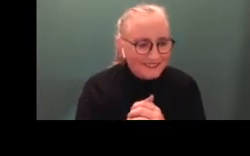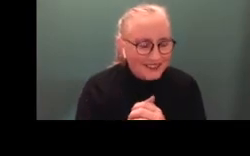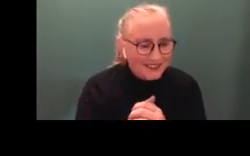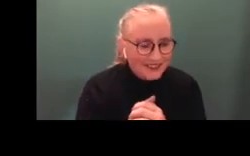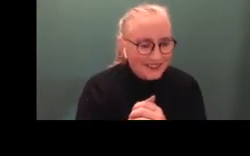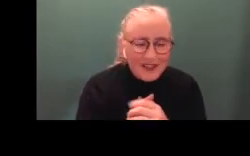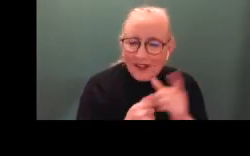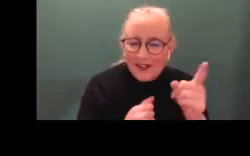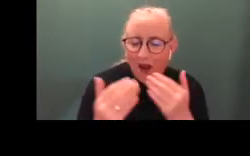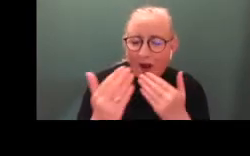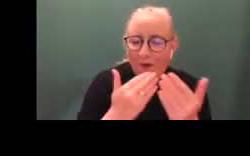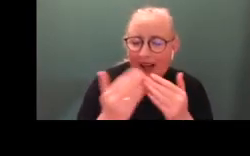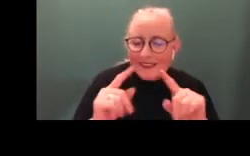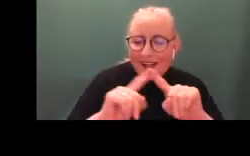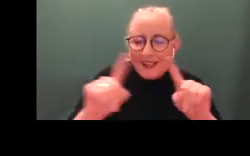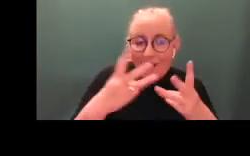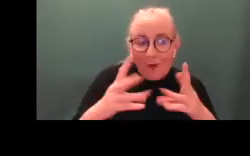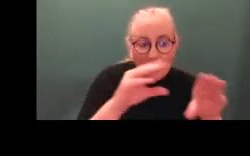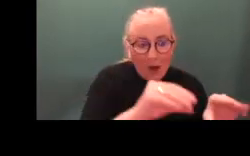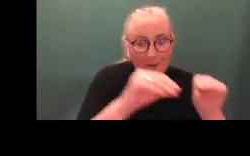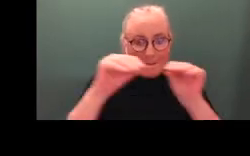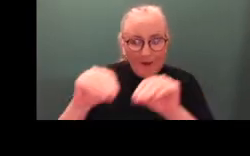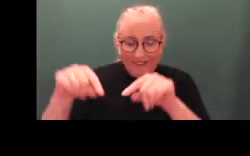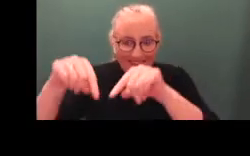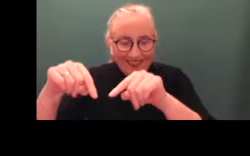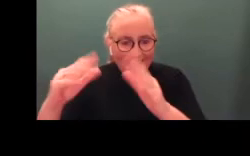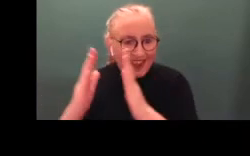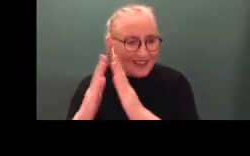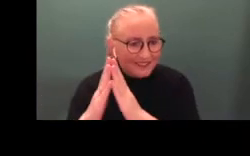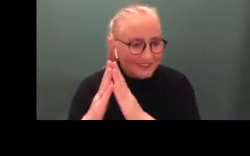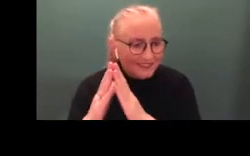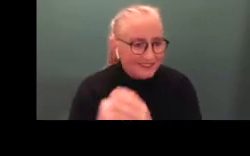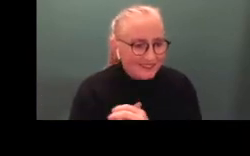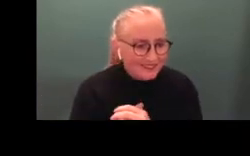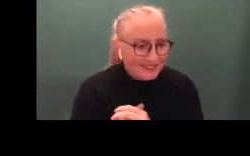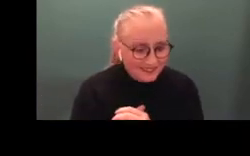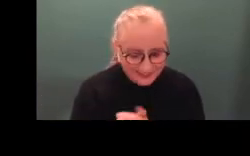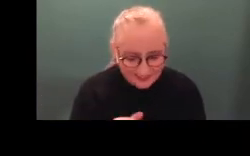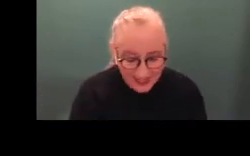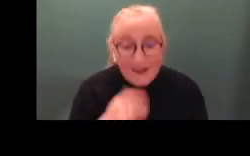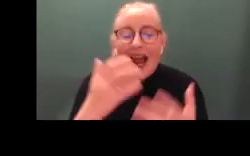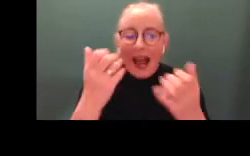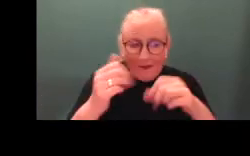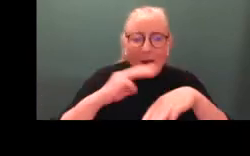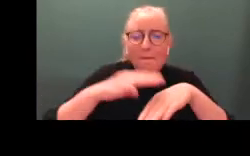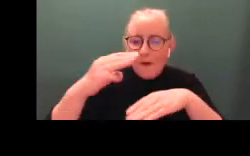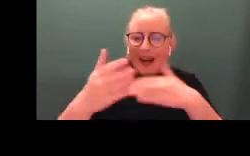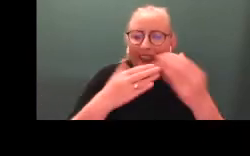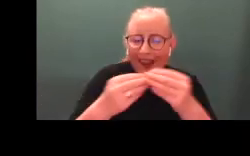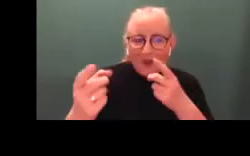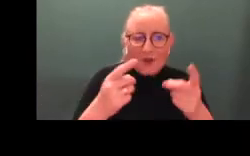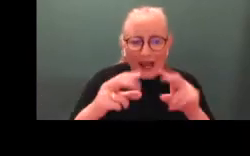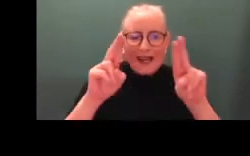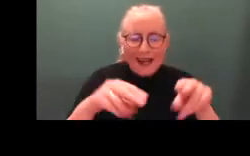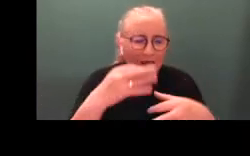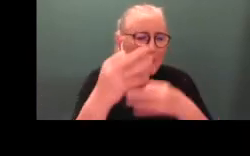And what's the difference since you've come here to Rockwell? Well, you have more things to do, like go shopping and go